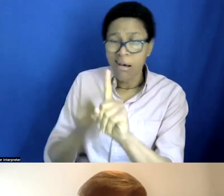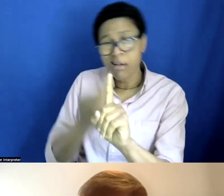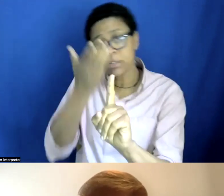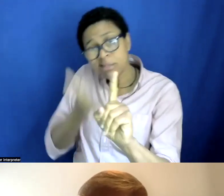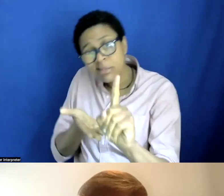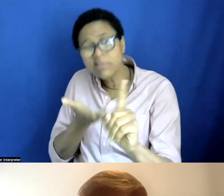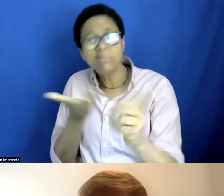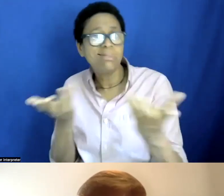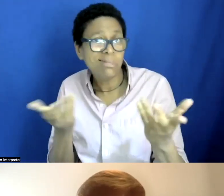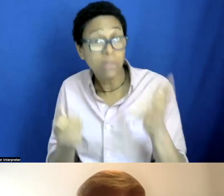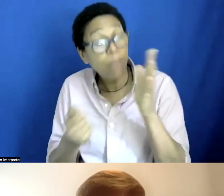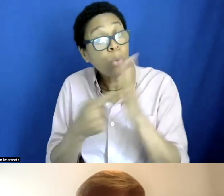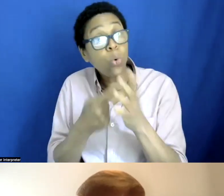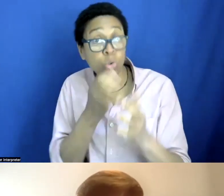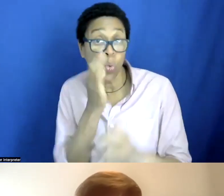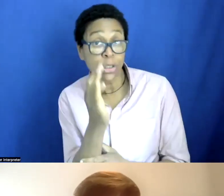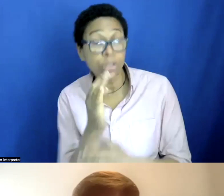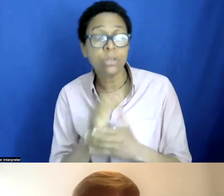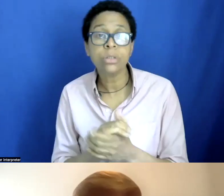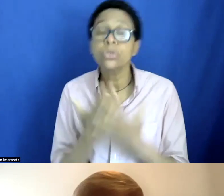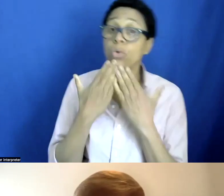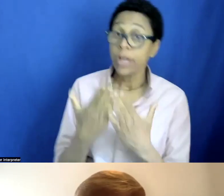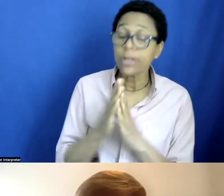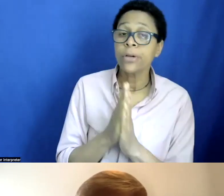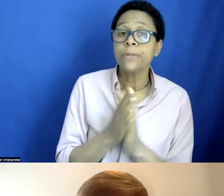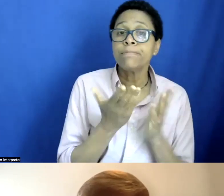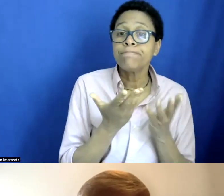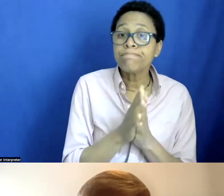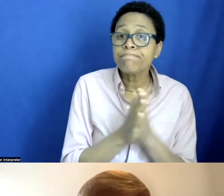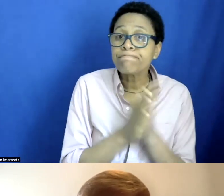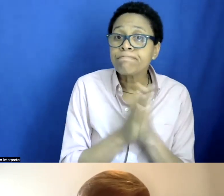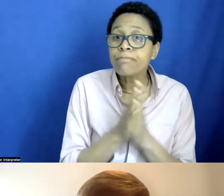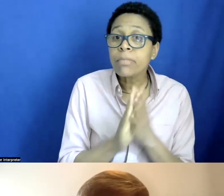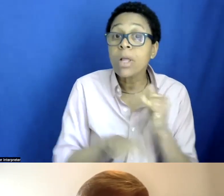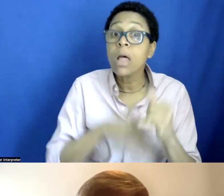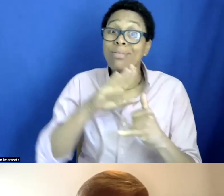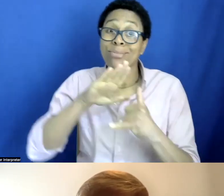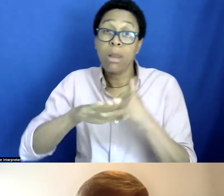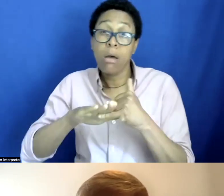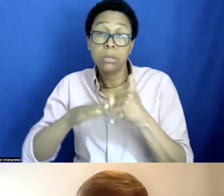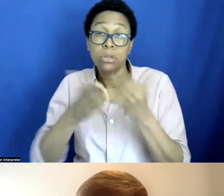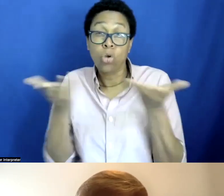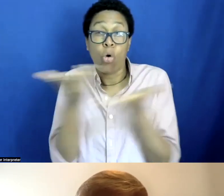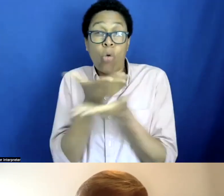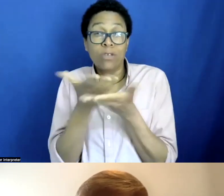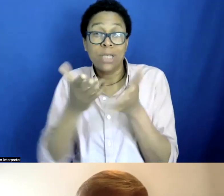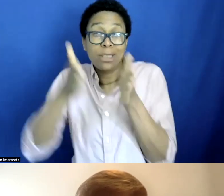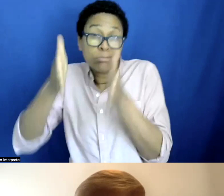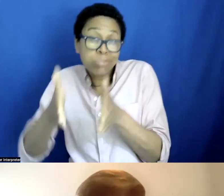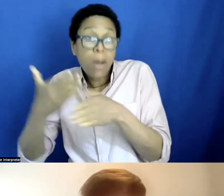questions. So thank you very much. Our final in conversation before we have a bit of a